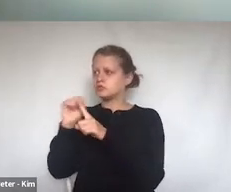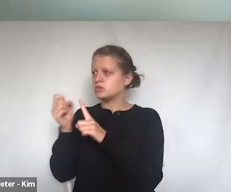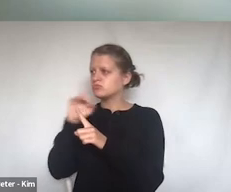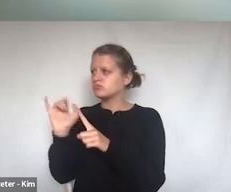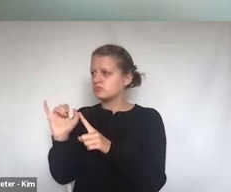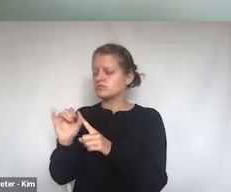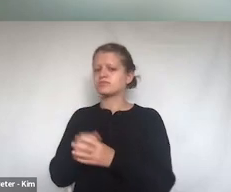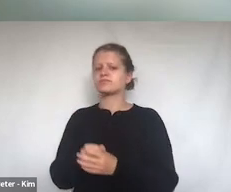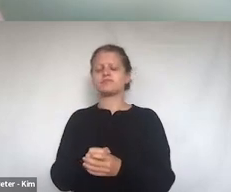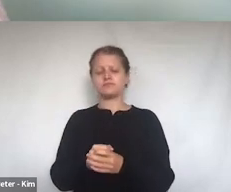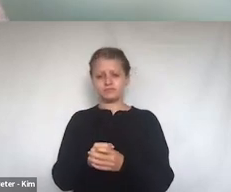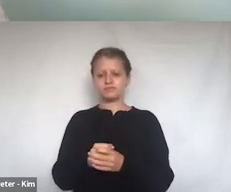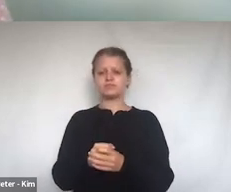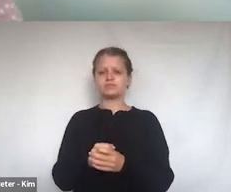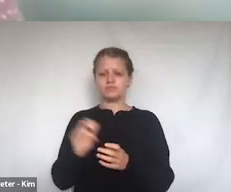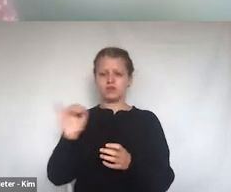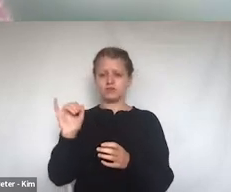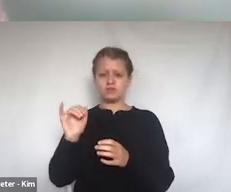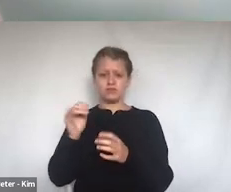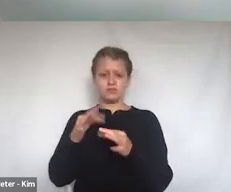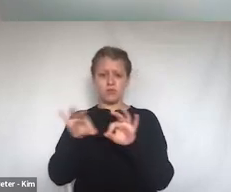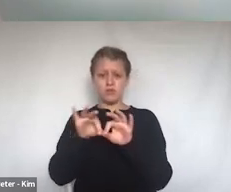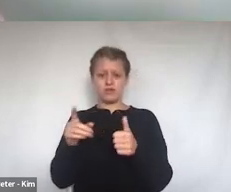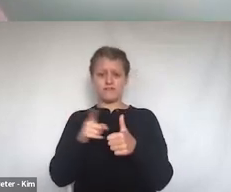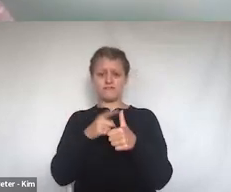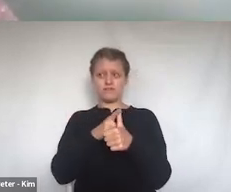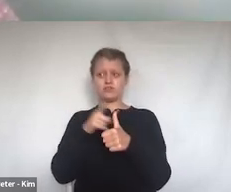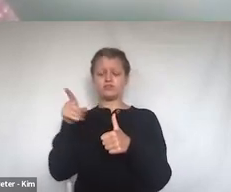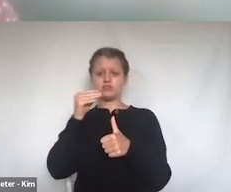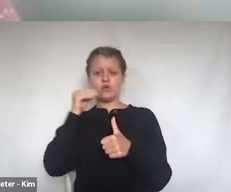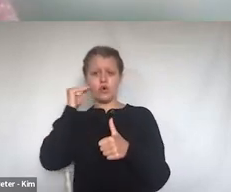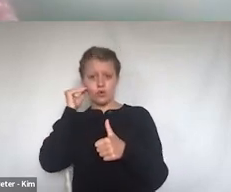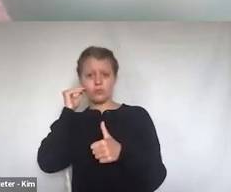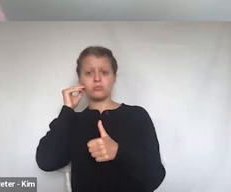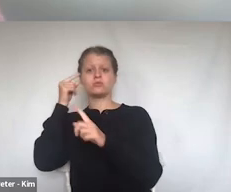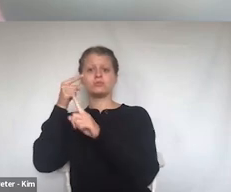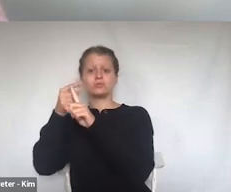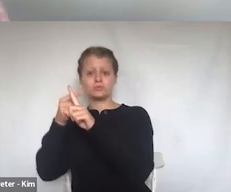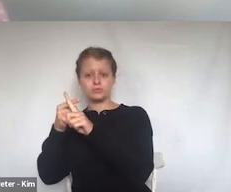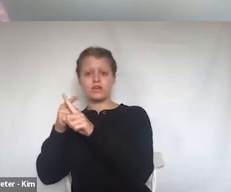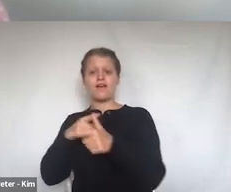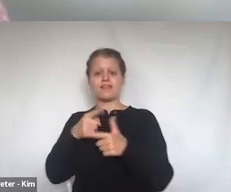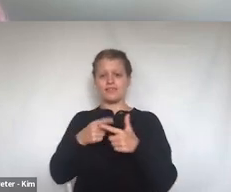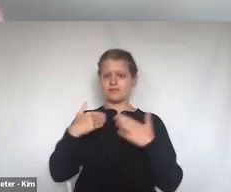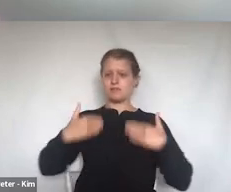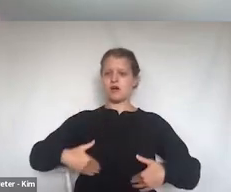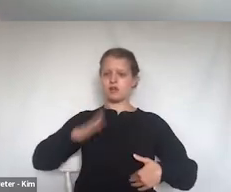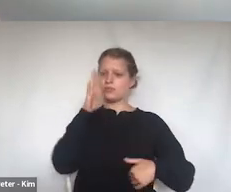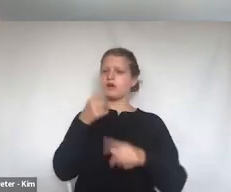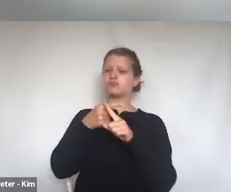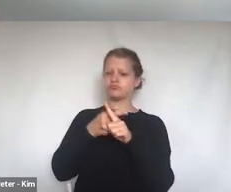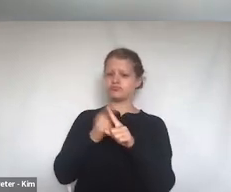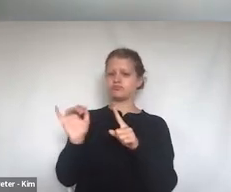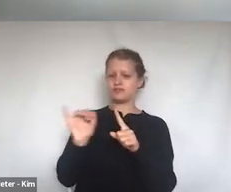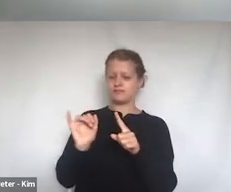before, typically, the status of the person, and that the space will heat up first before they have heat illness naturally. So it's important to